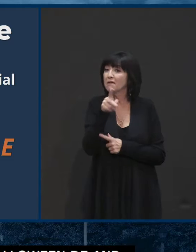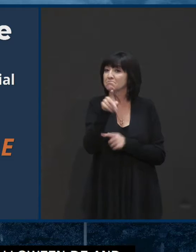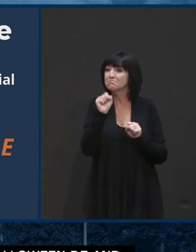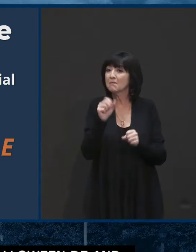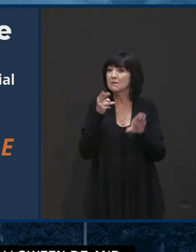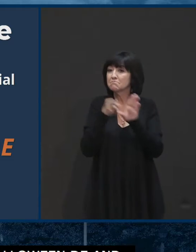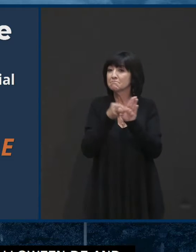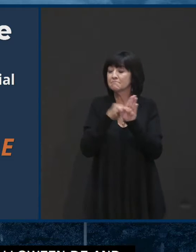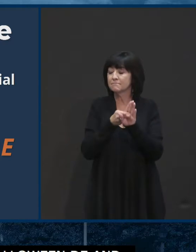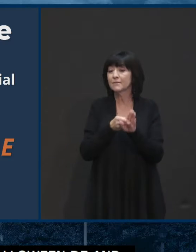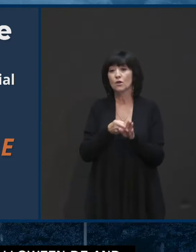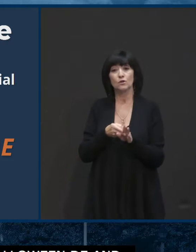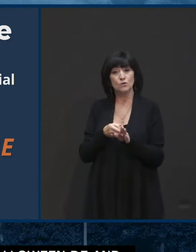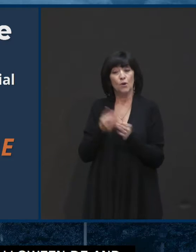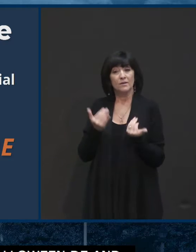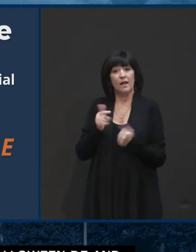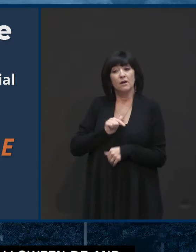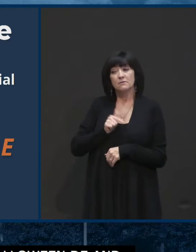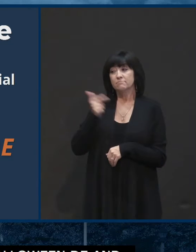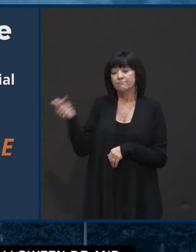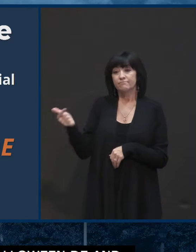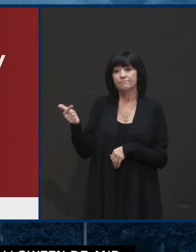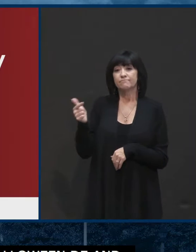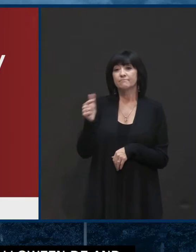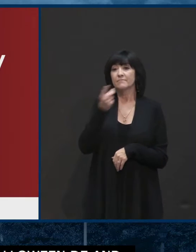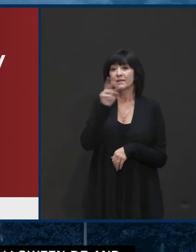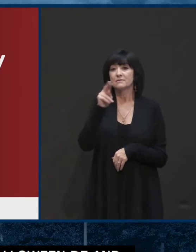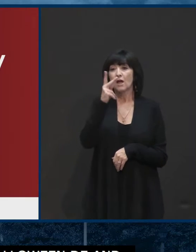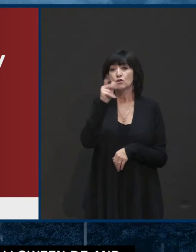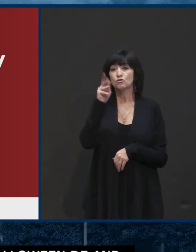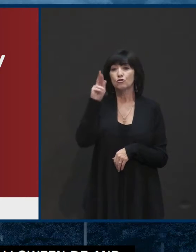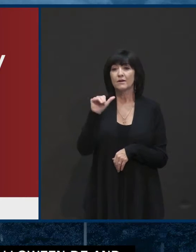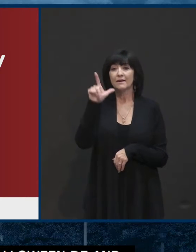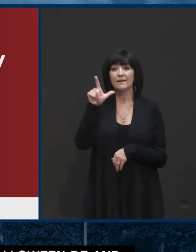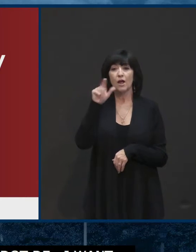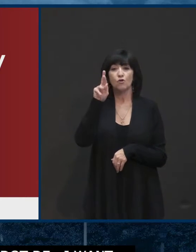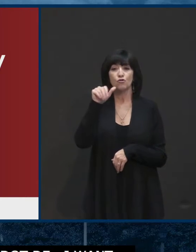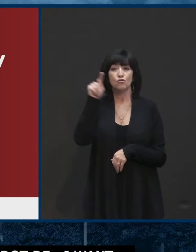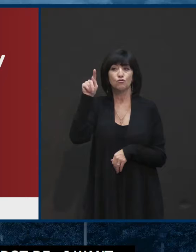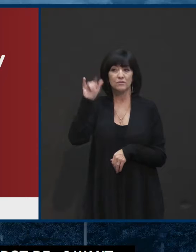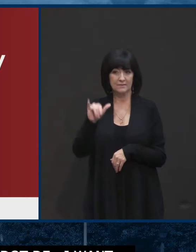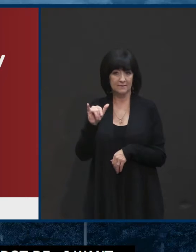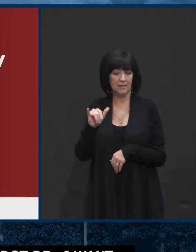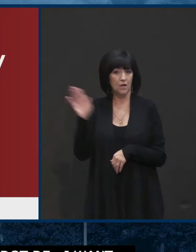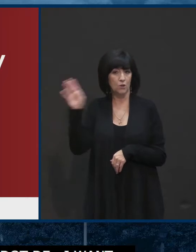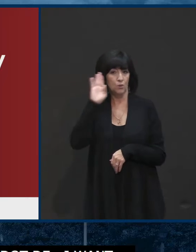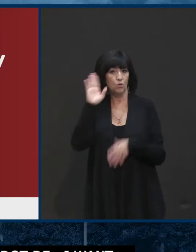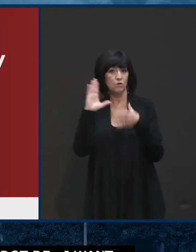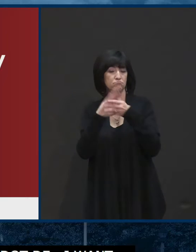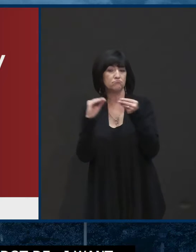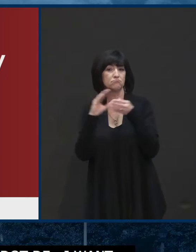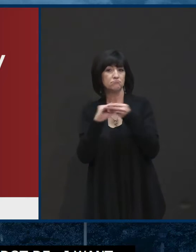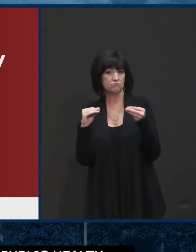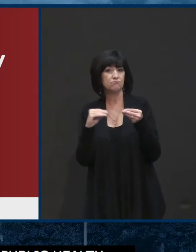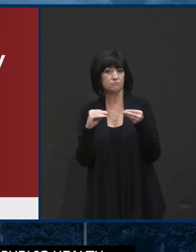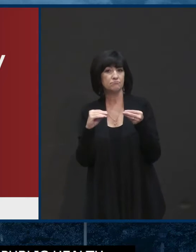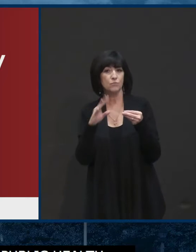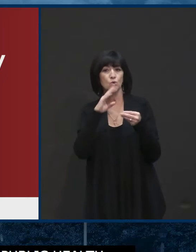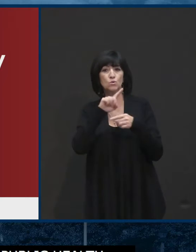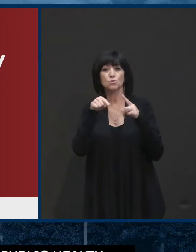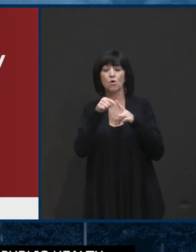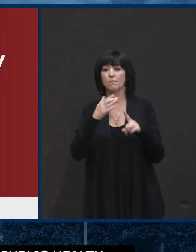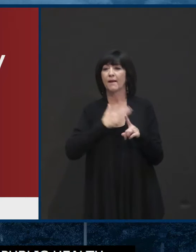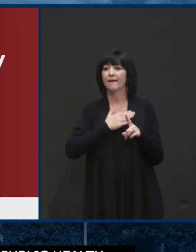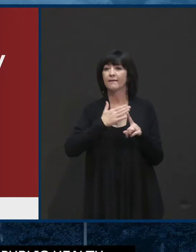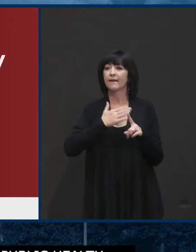Health for their continued great work. You're going to hear from Dr. Rattay about our data